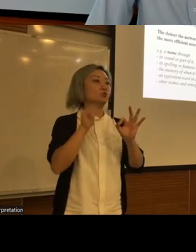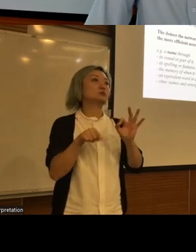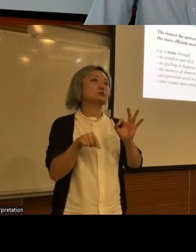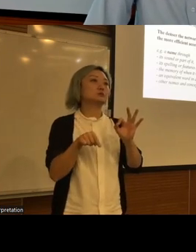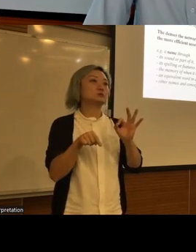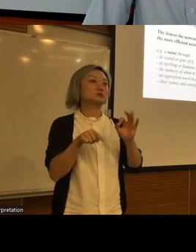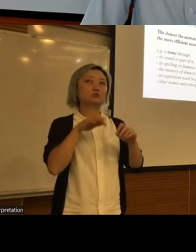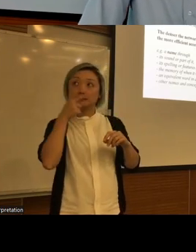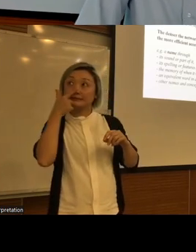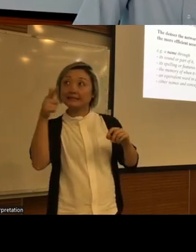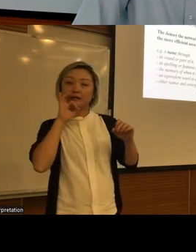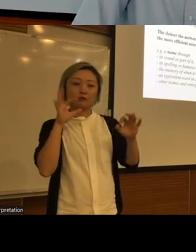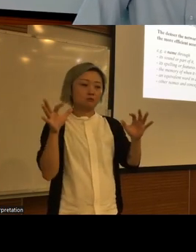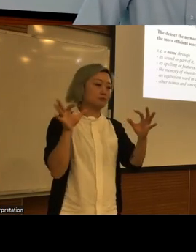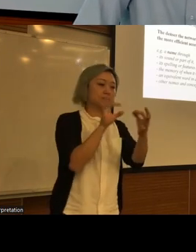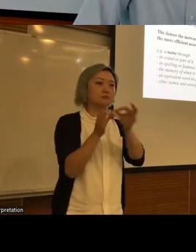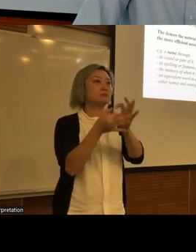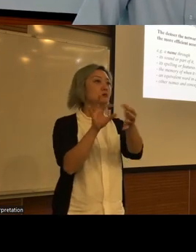new knowledge and old knowledge.